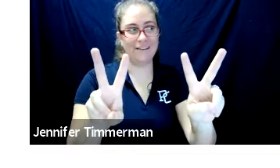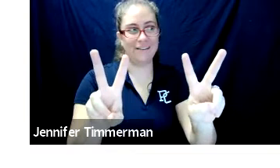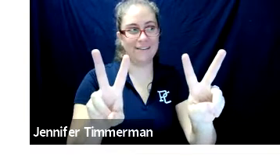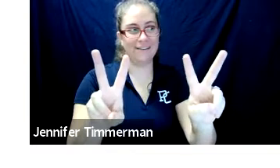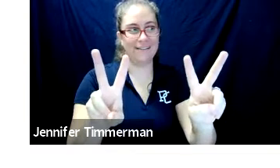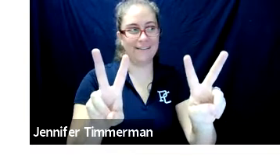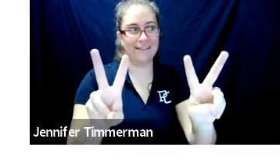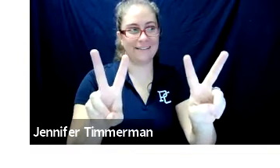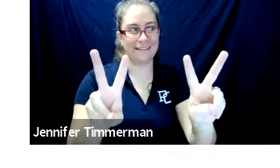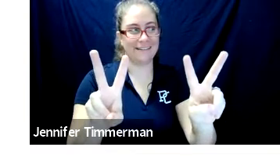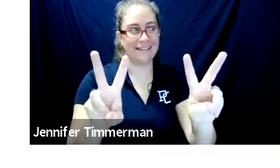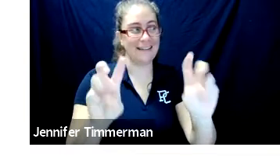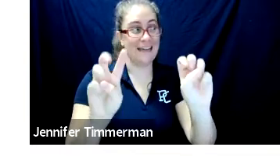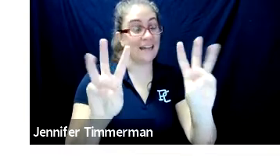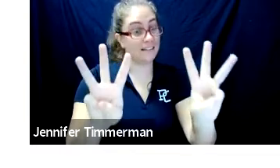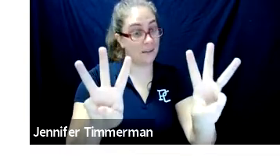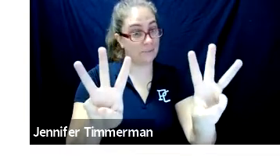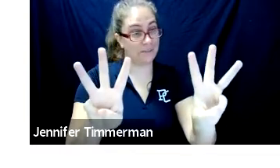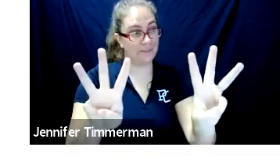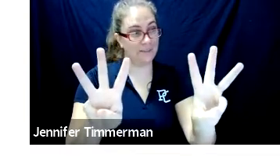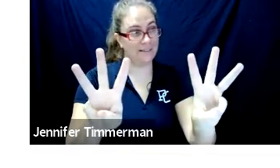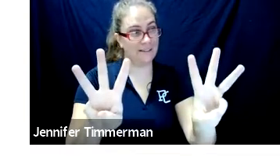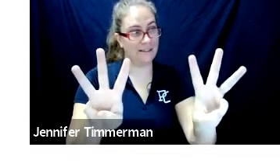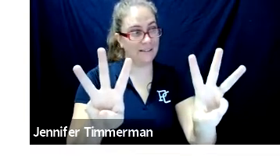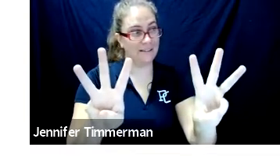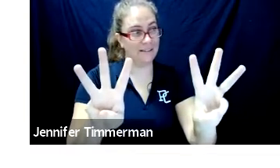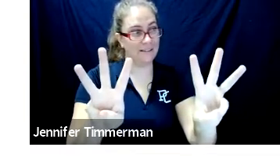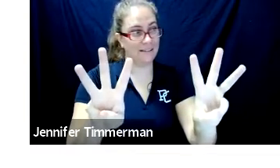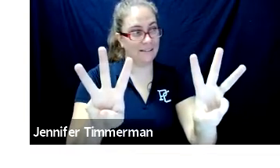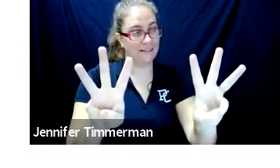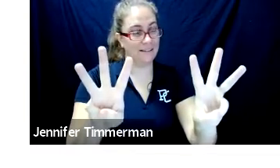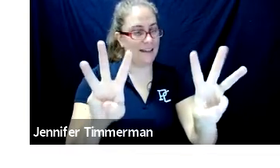V, good, W,